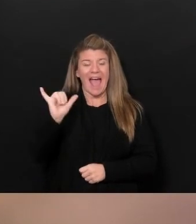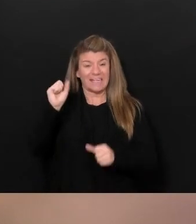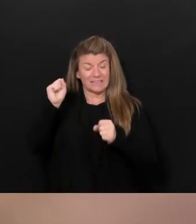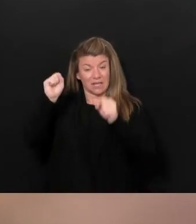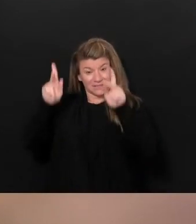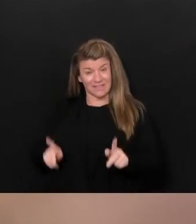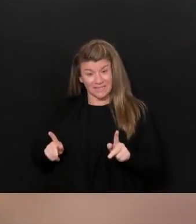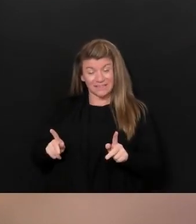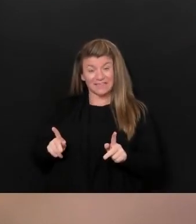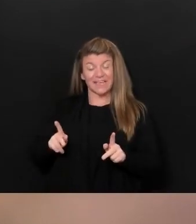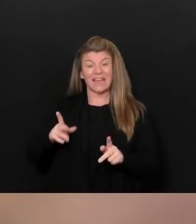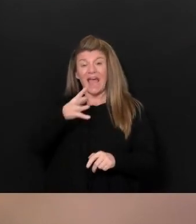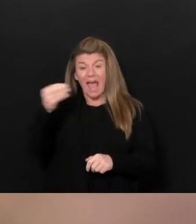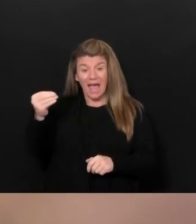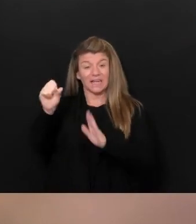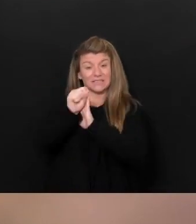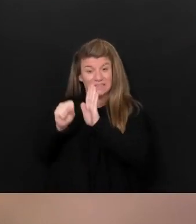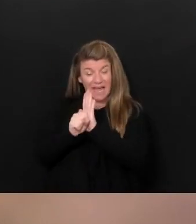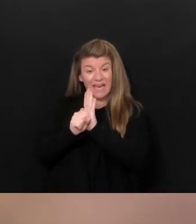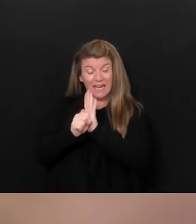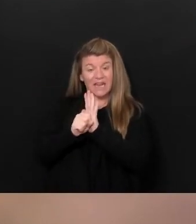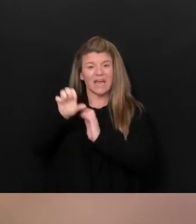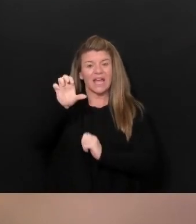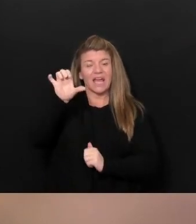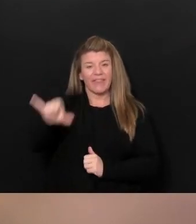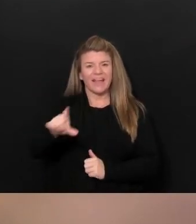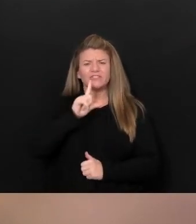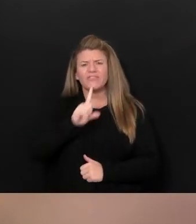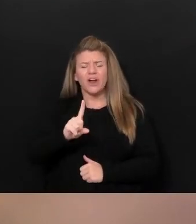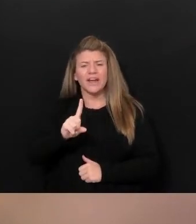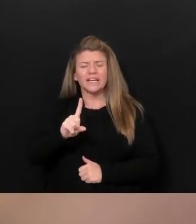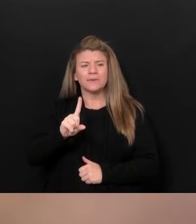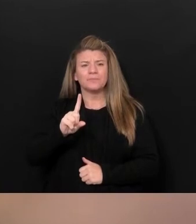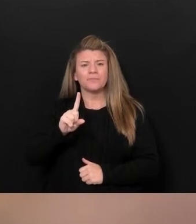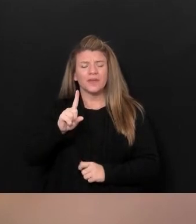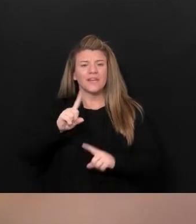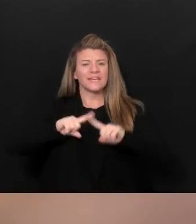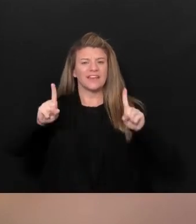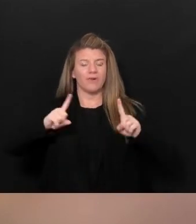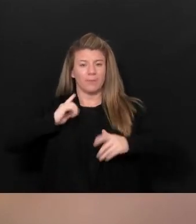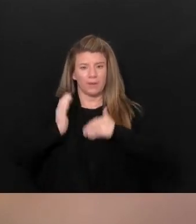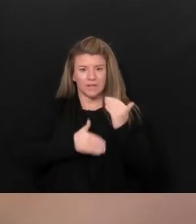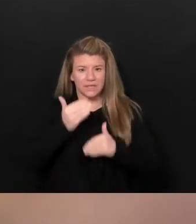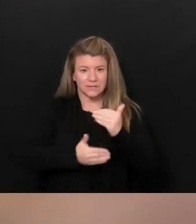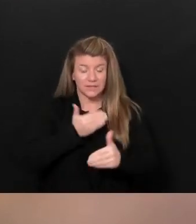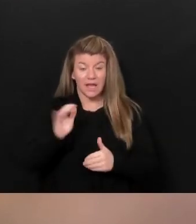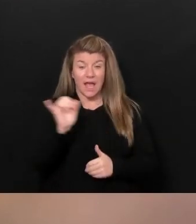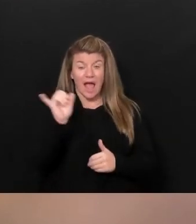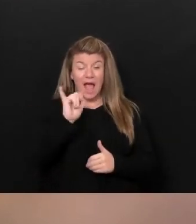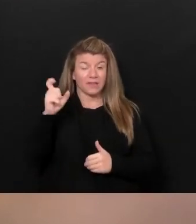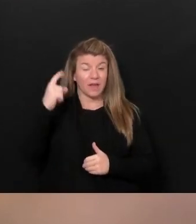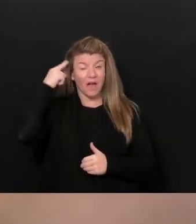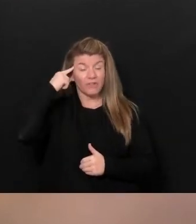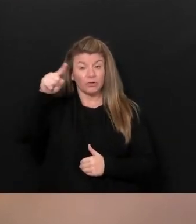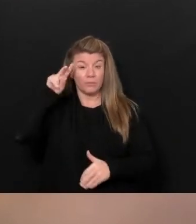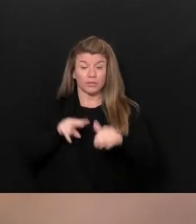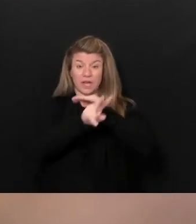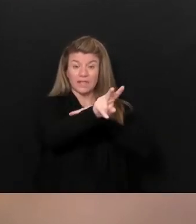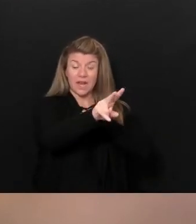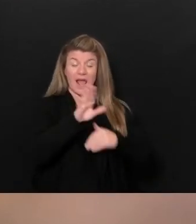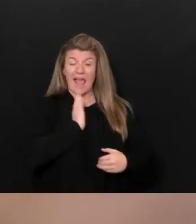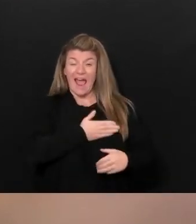citizenry and as a state that this is a very dynamic process. And as the governor has projected, our goal is